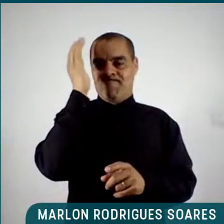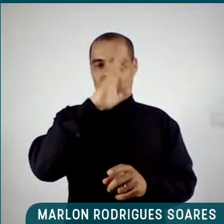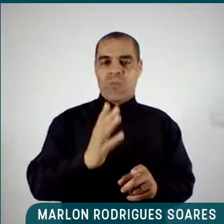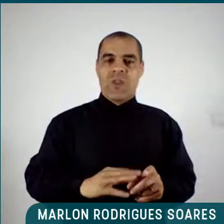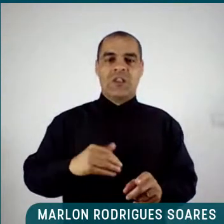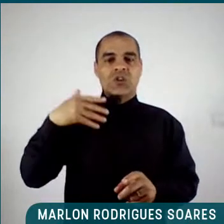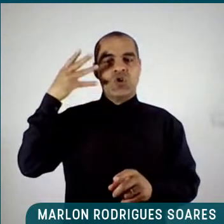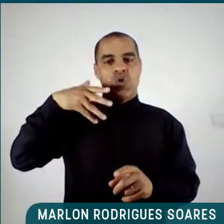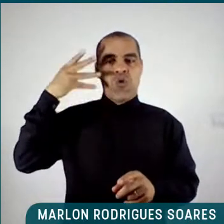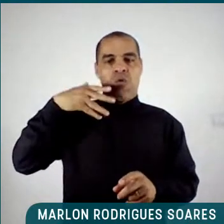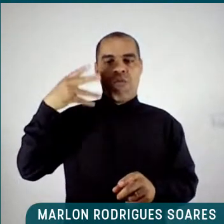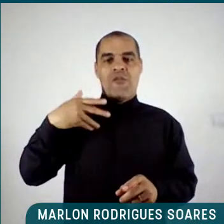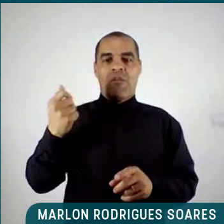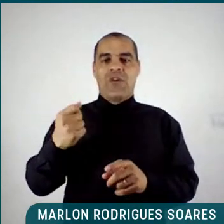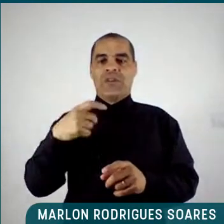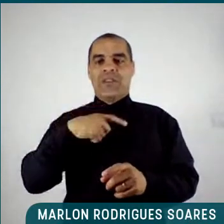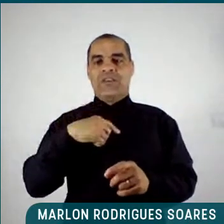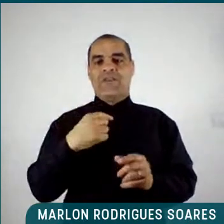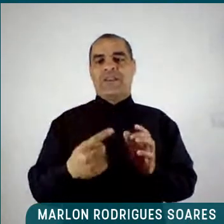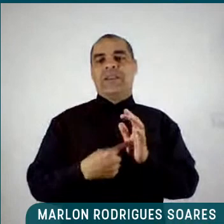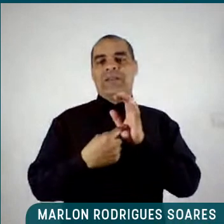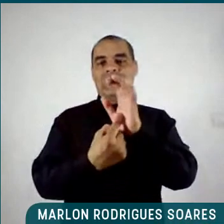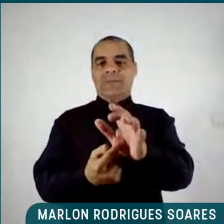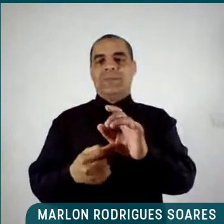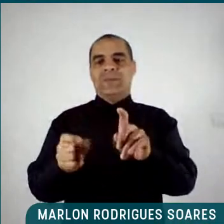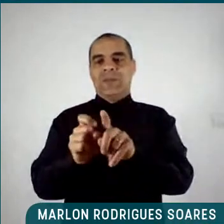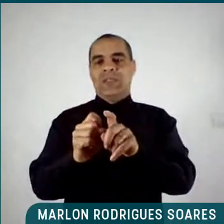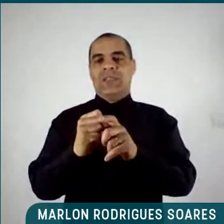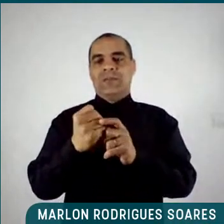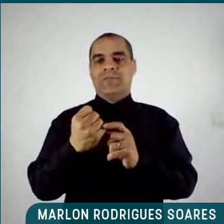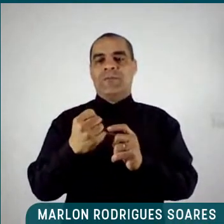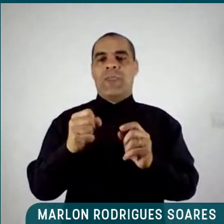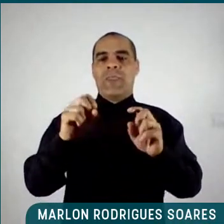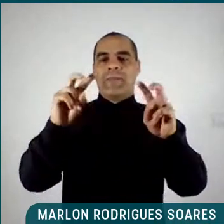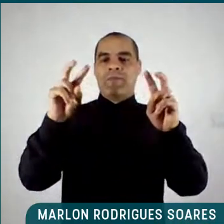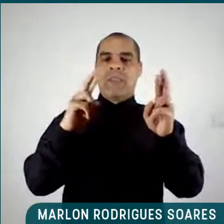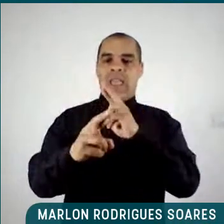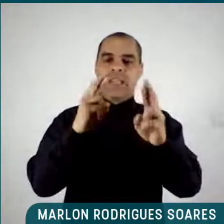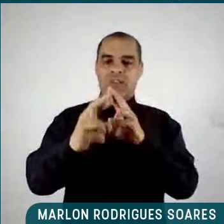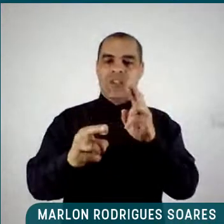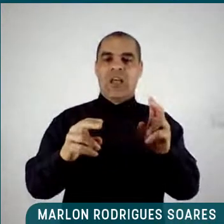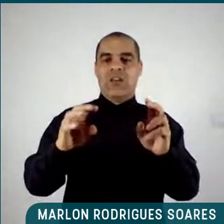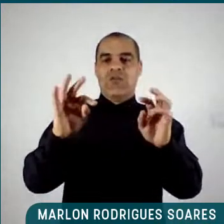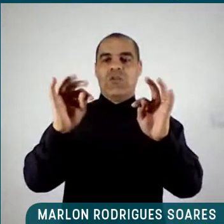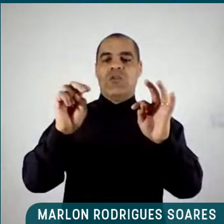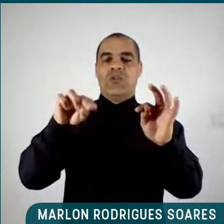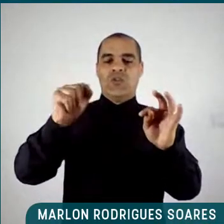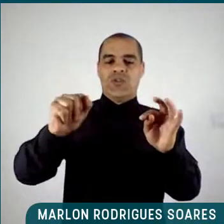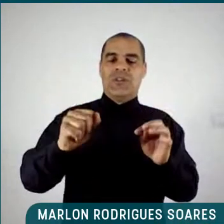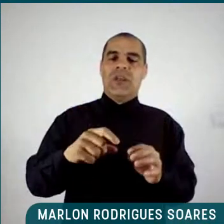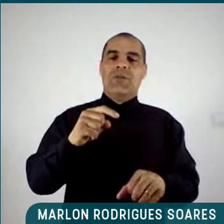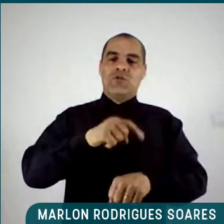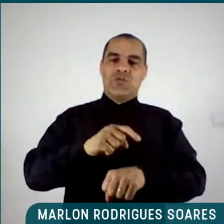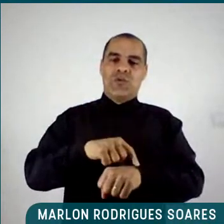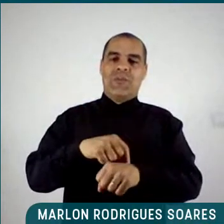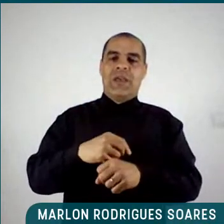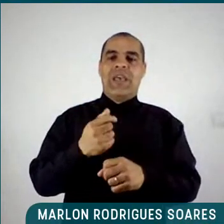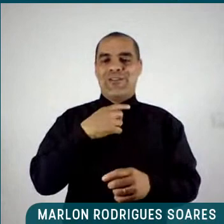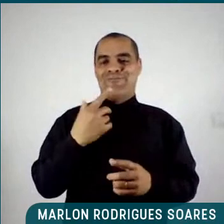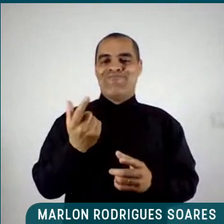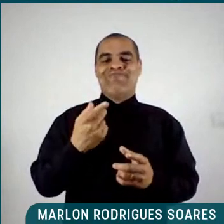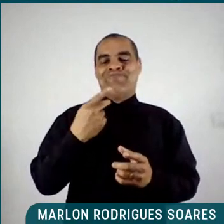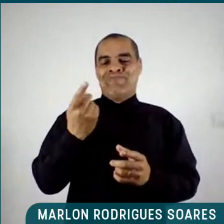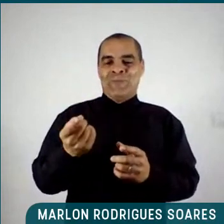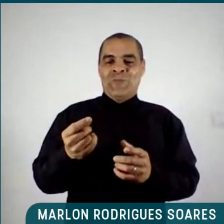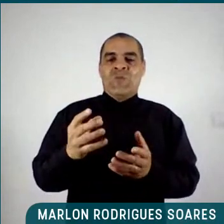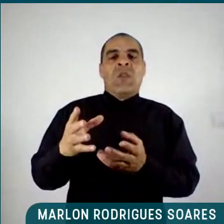Forum UK will present a finance campaign related to the theme. Considering the data of domestic